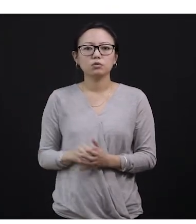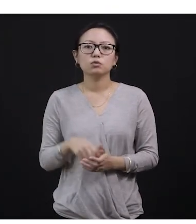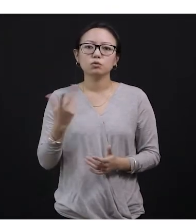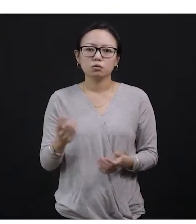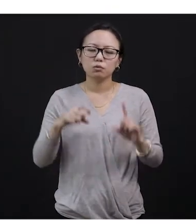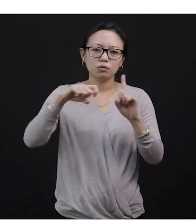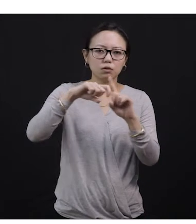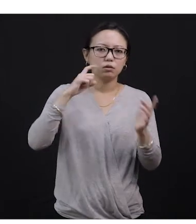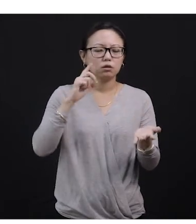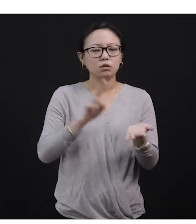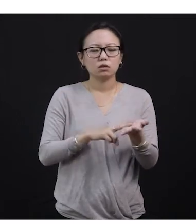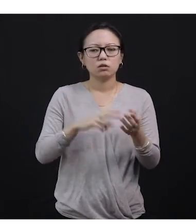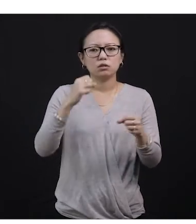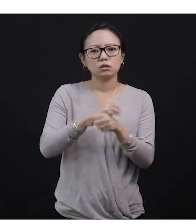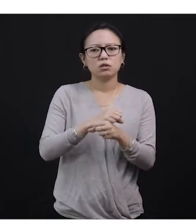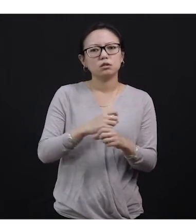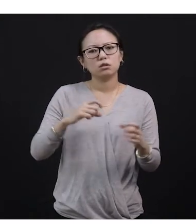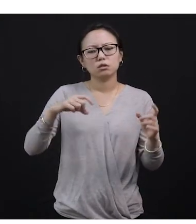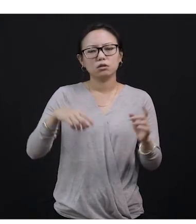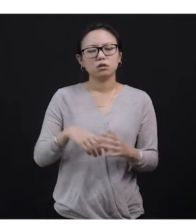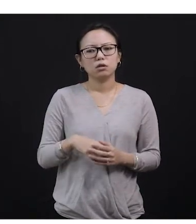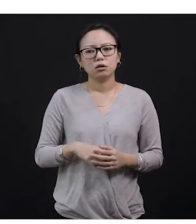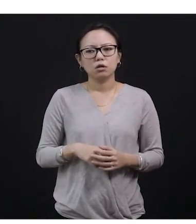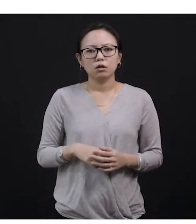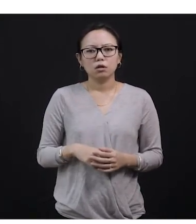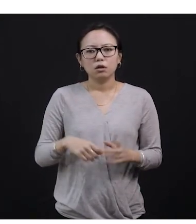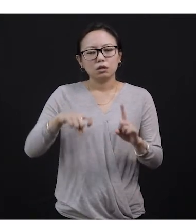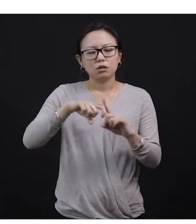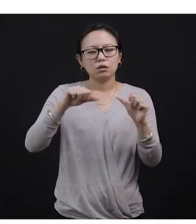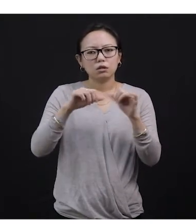So the status of the king, that is the